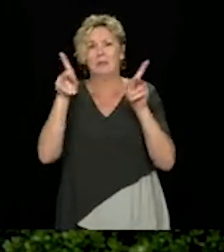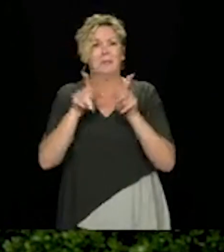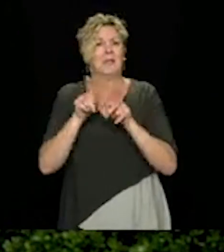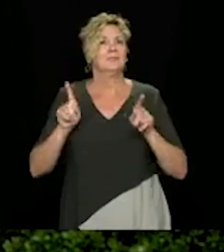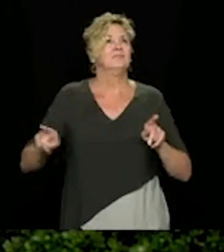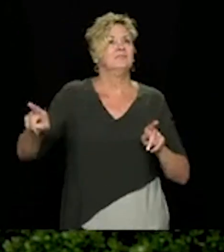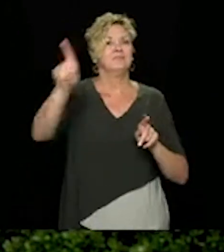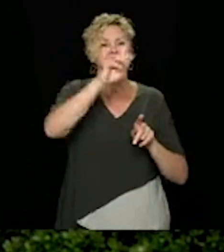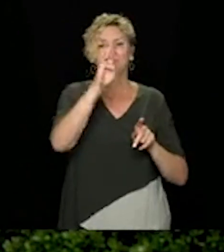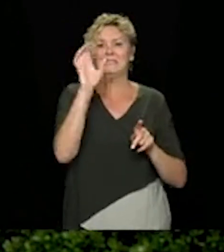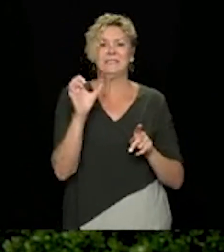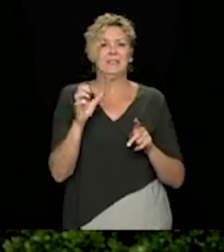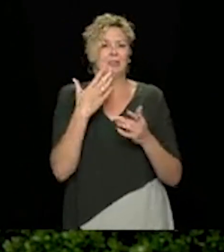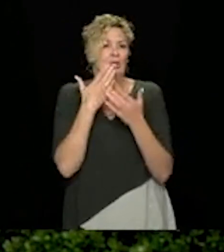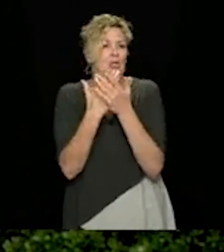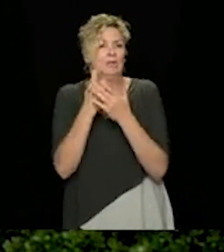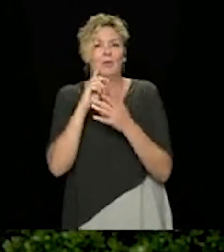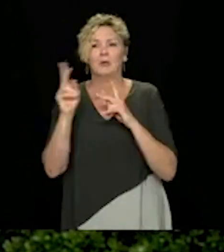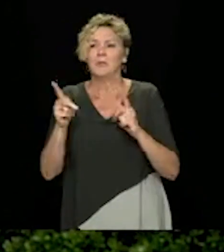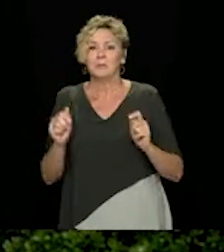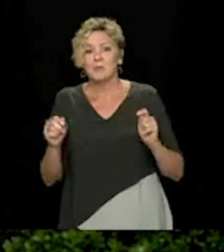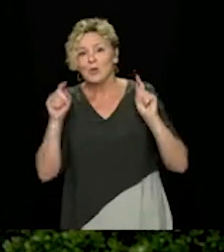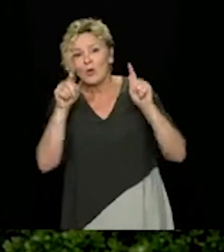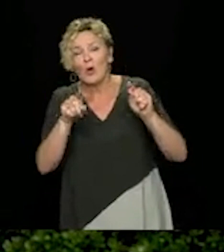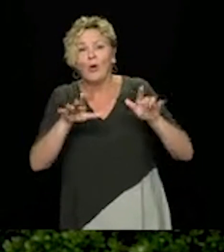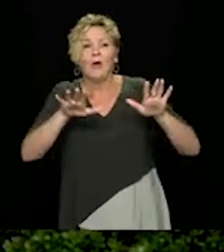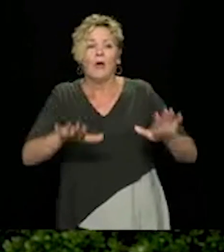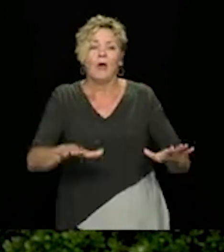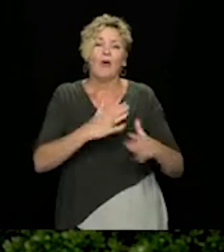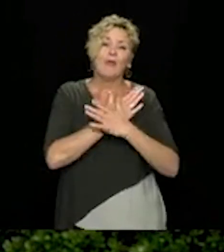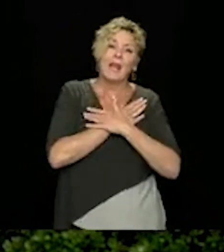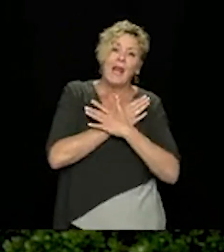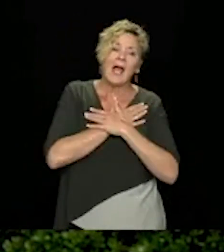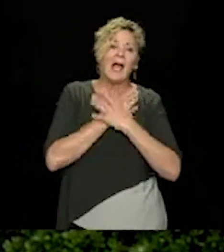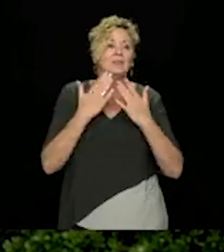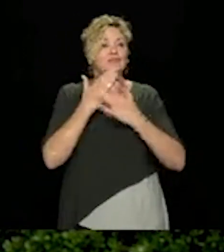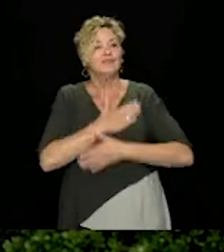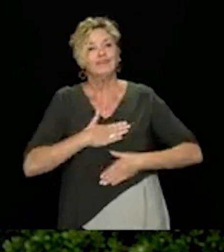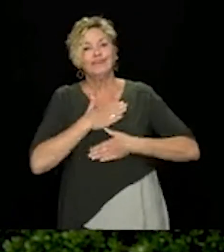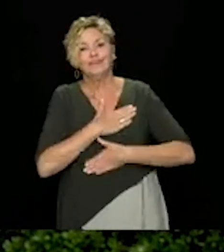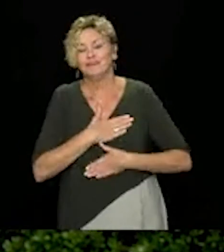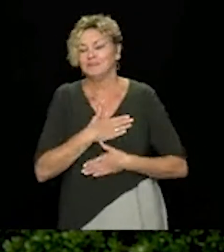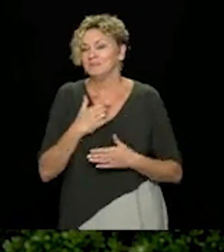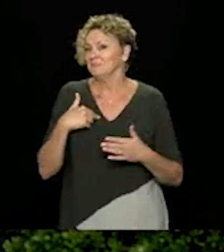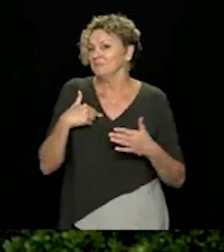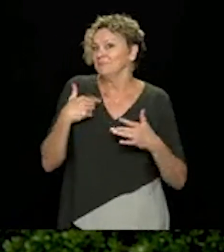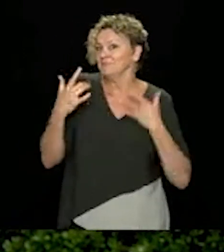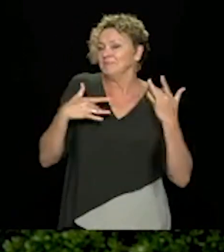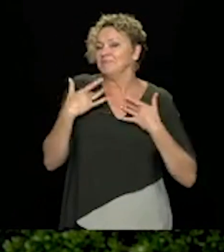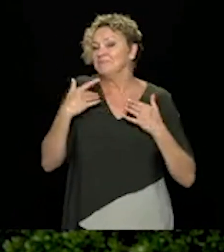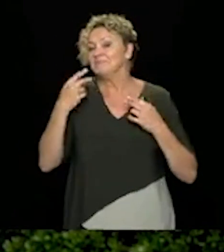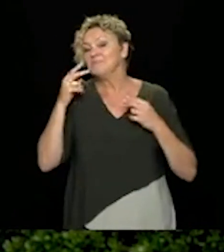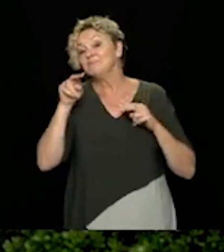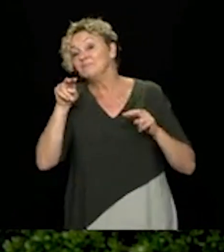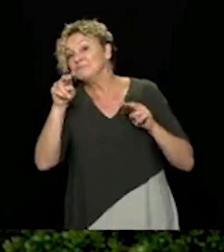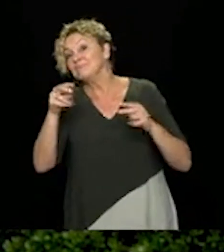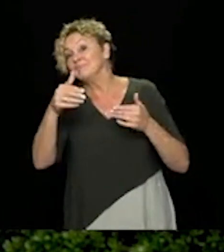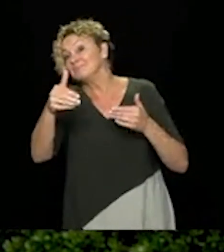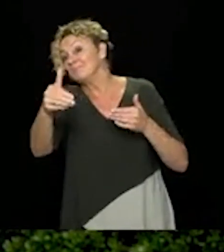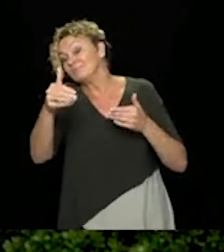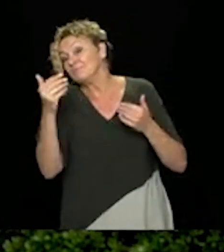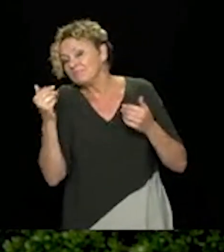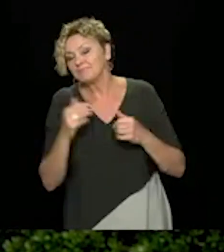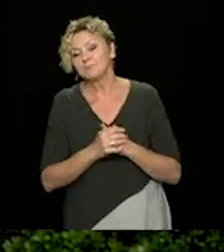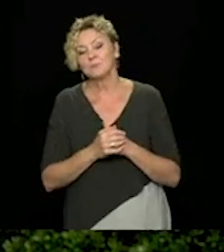some relaxation. And I can't wait to give the thumbs up to British Columbians to start moving around. We've already taken steps to ensure that